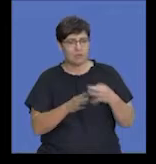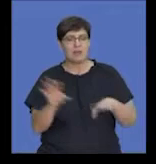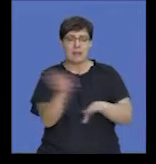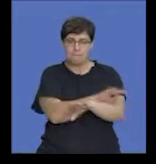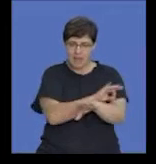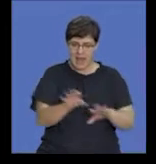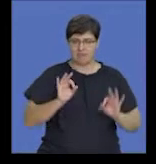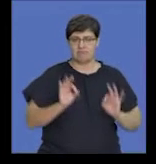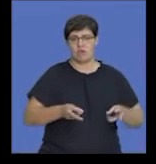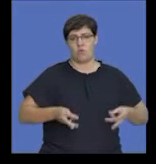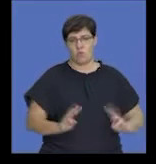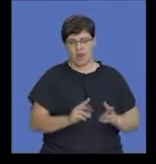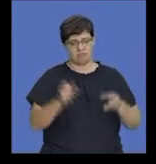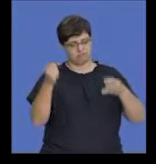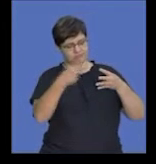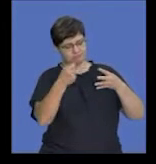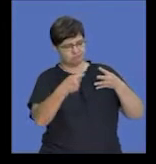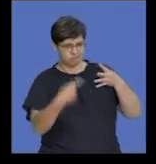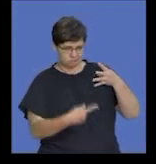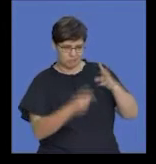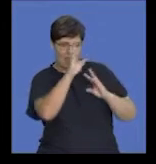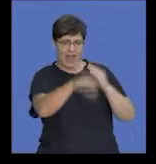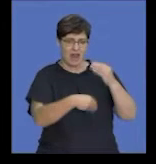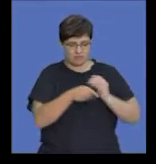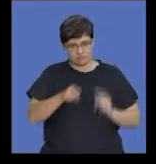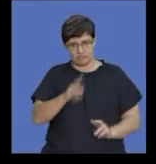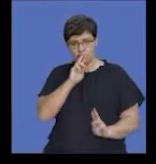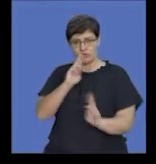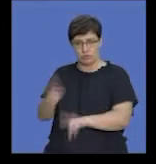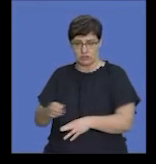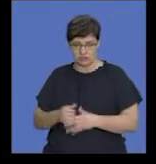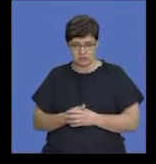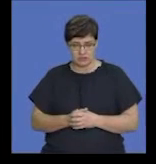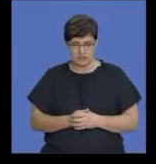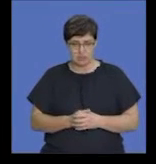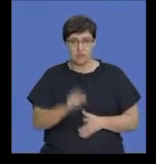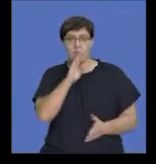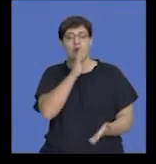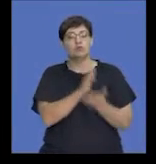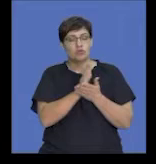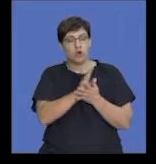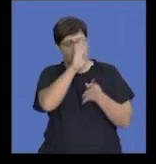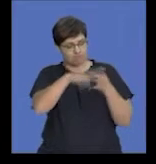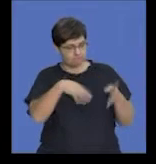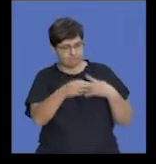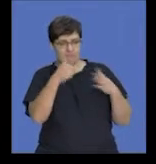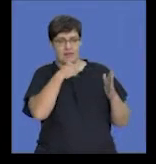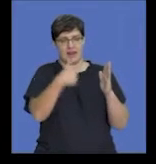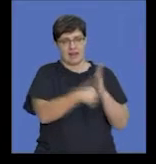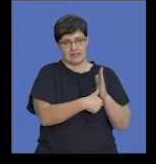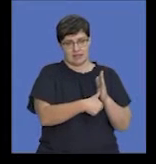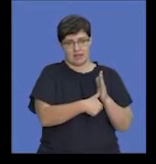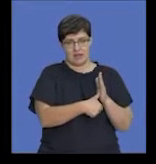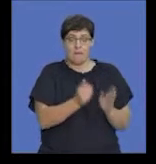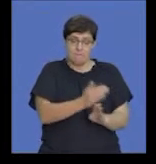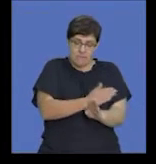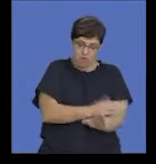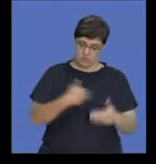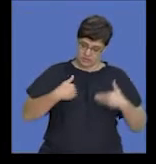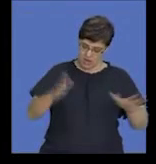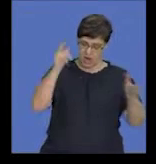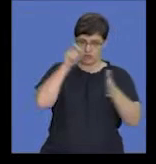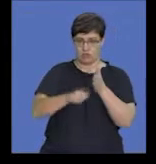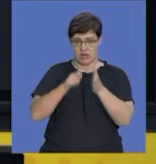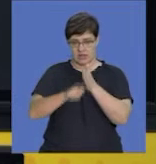effectively using points that would be included in your response, and ensure you know the format of your letter before you start